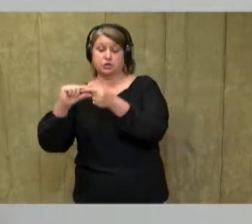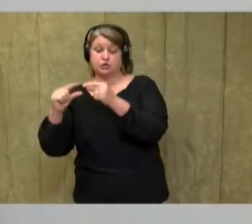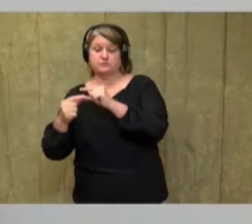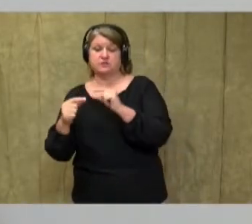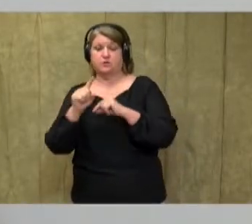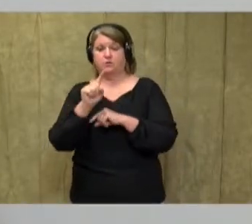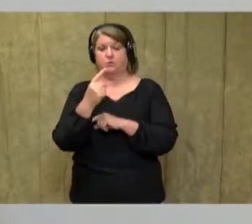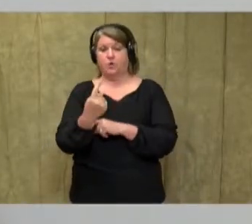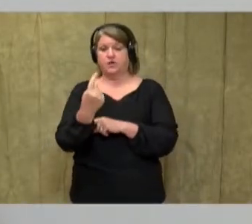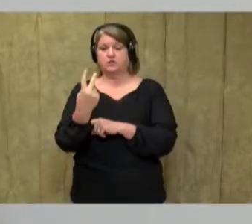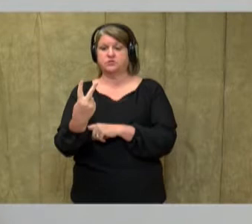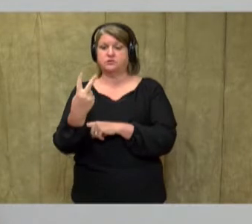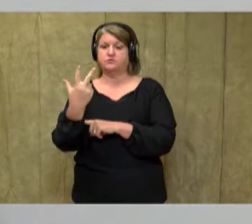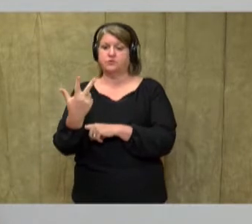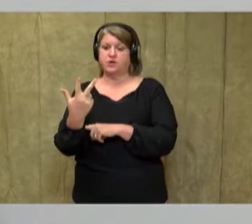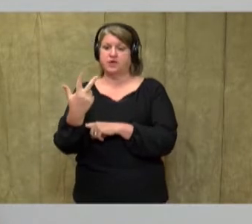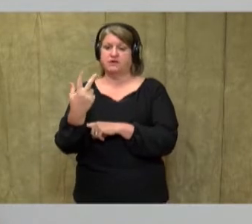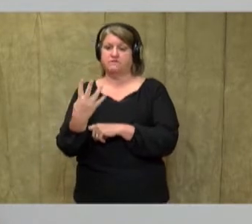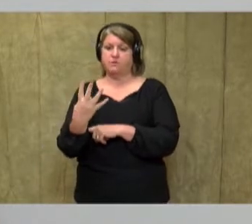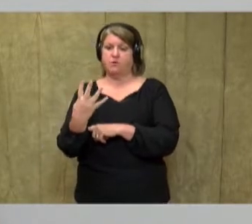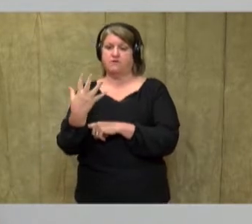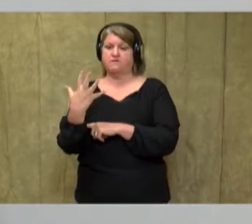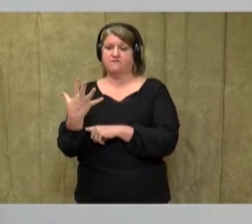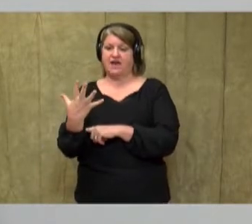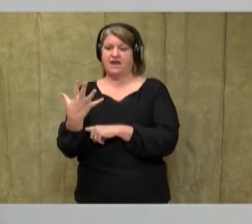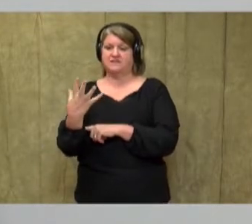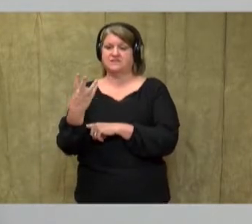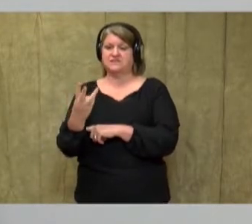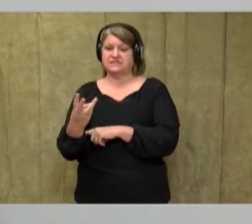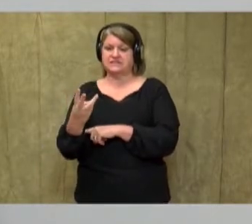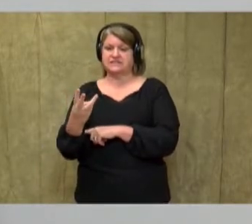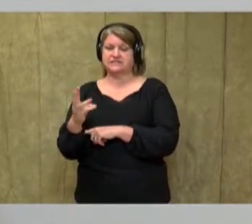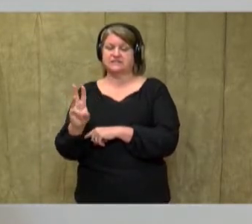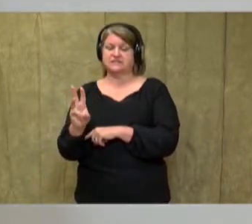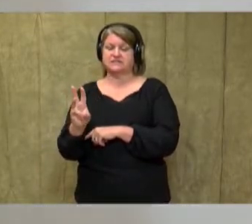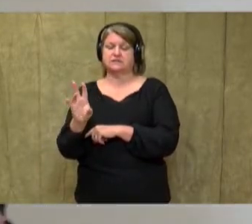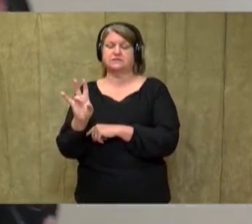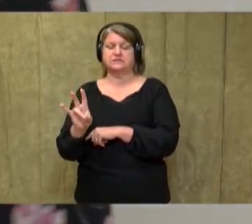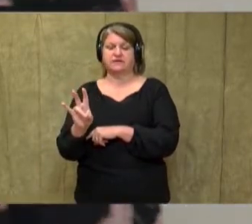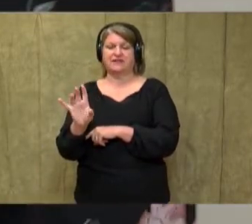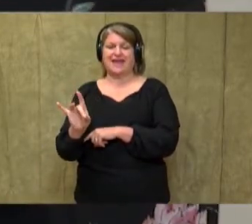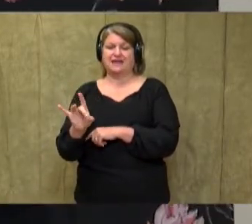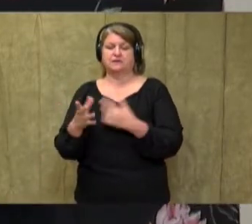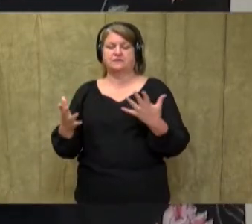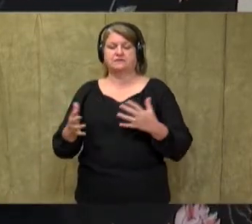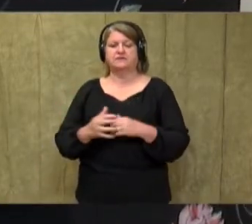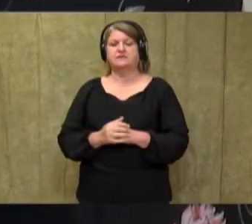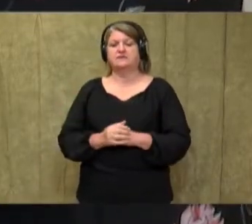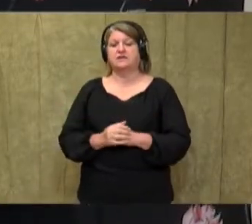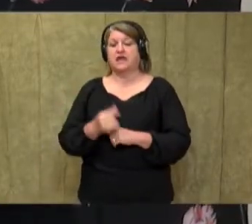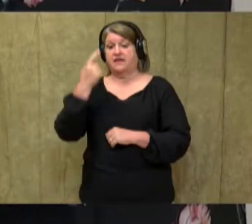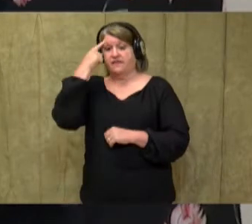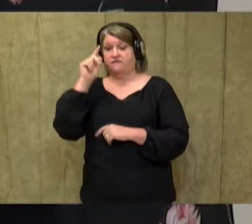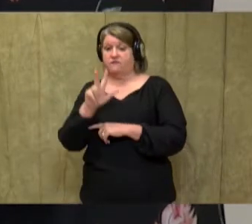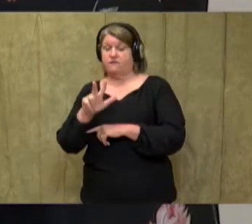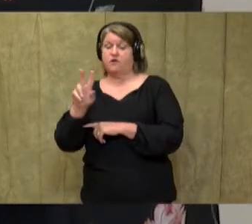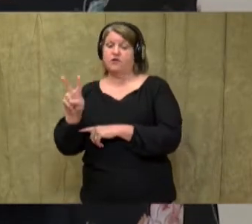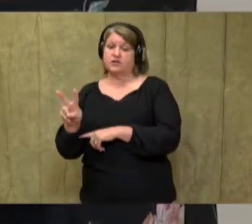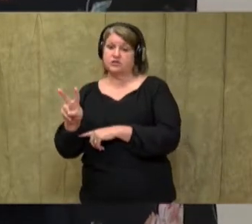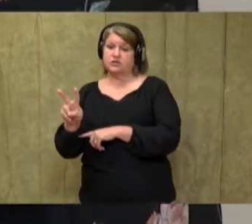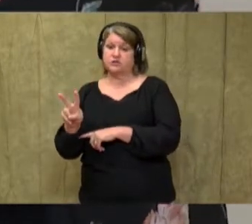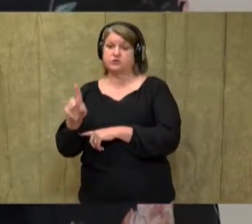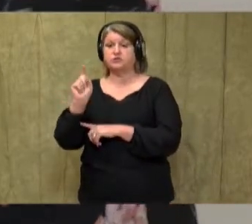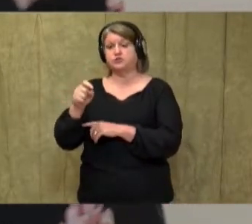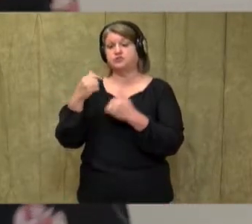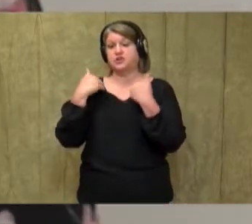3, 4, 5, 6, 7, 8. And then for 32, you